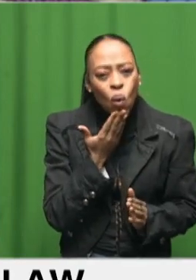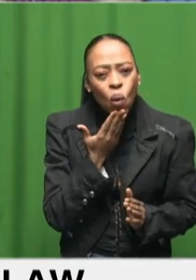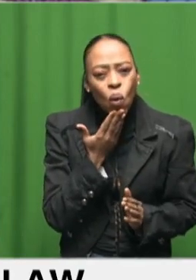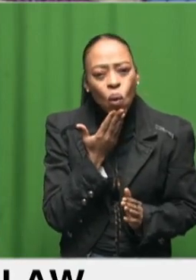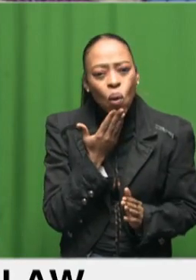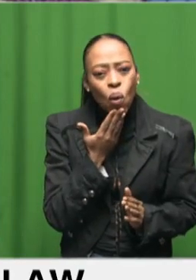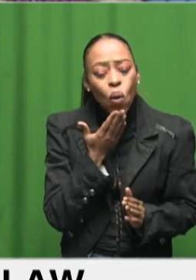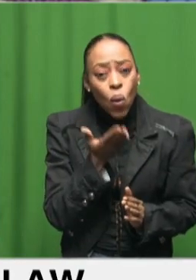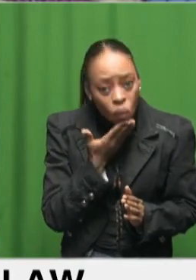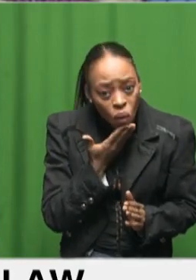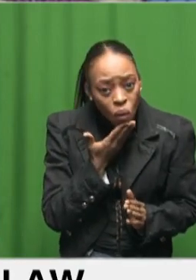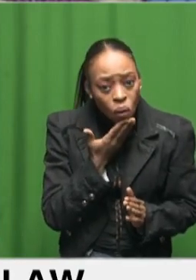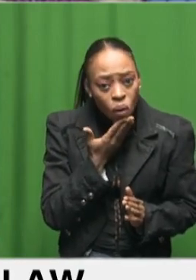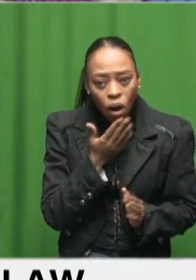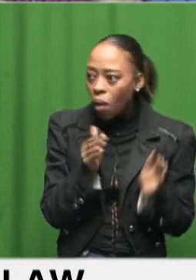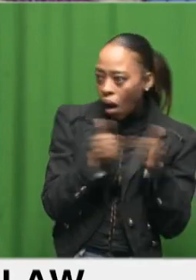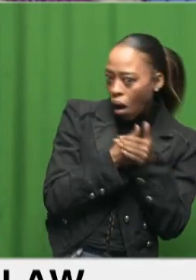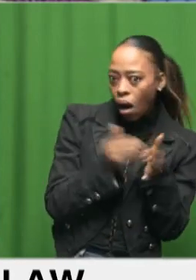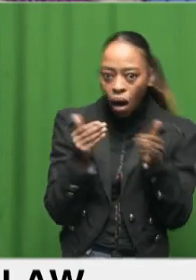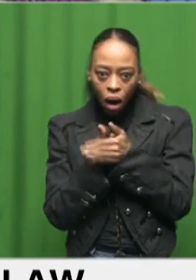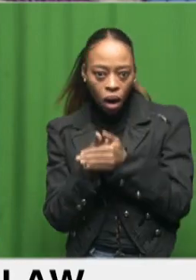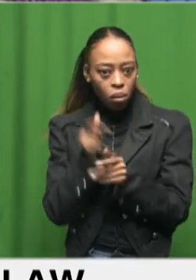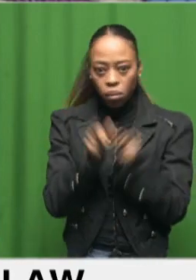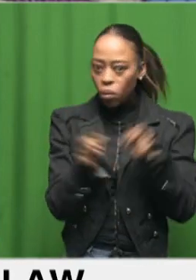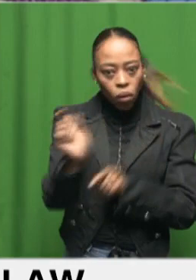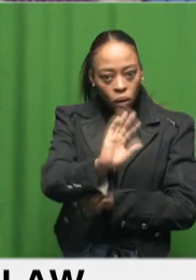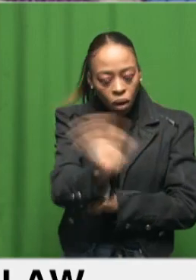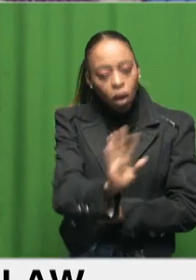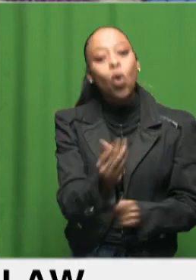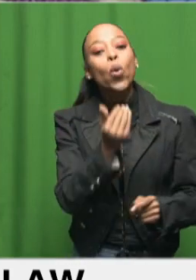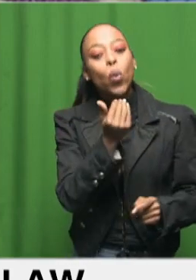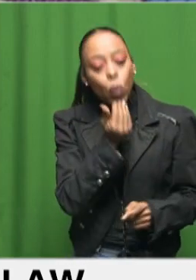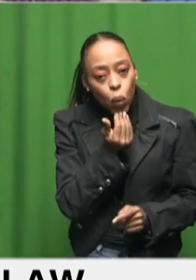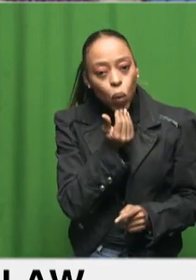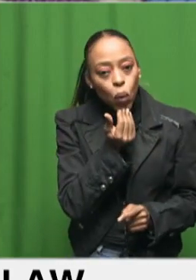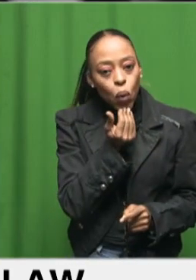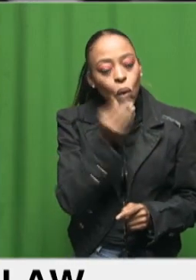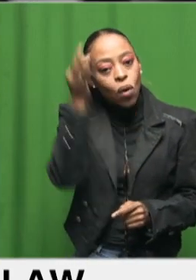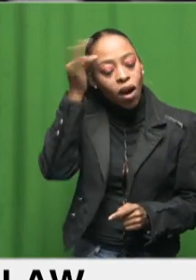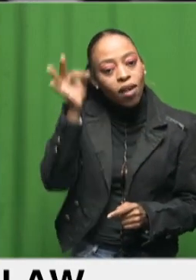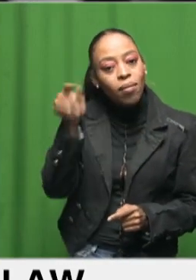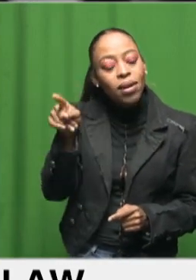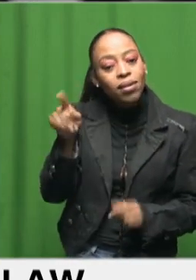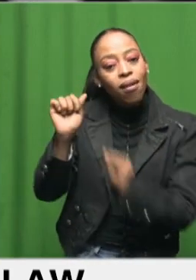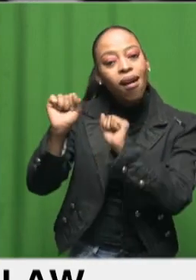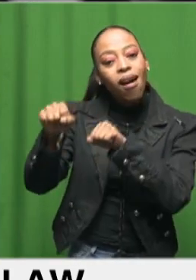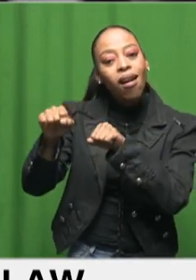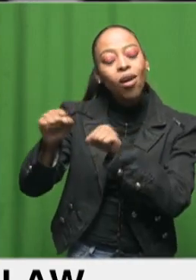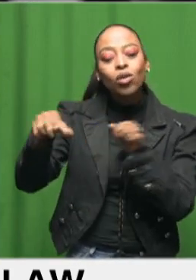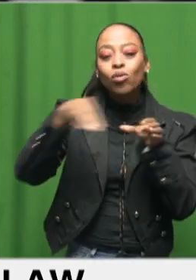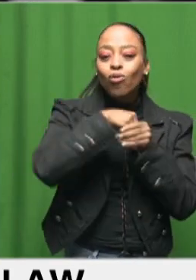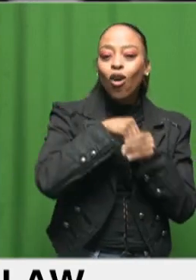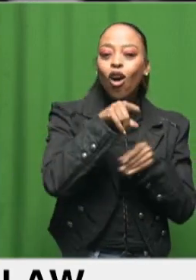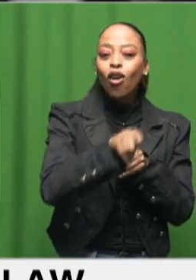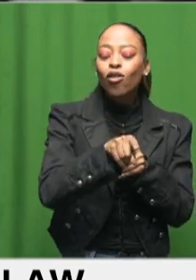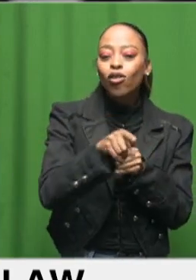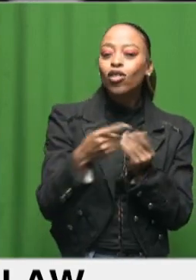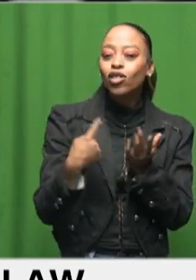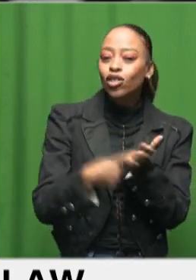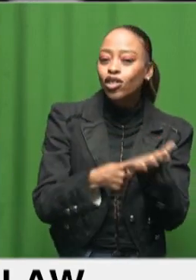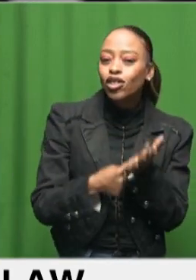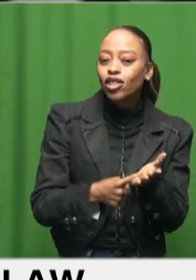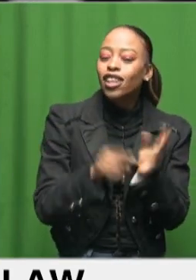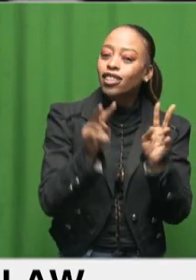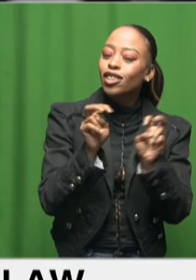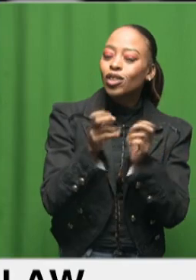greater work- transparency, Yes. Doc Mashabane, Yes. in terms of who government also allows into these spaces to Yes. make